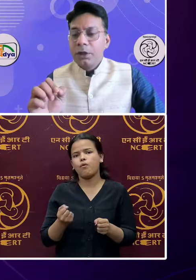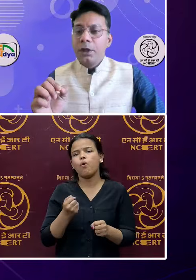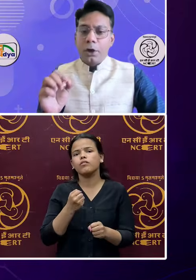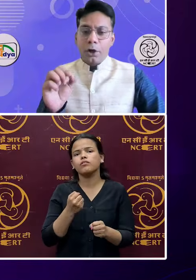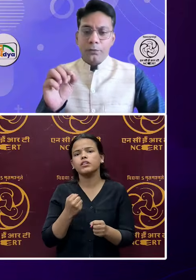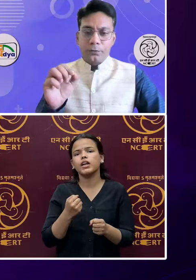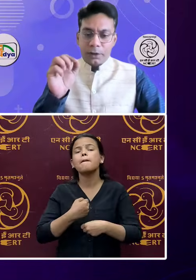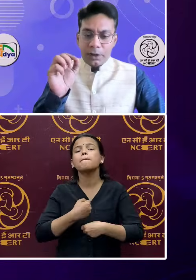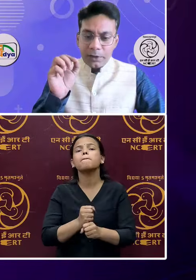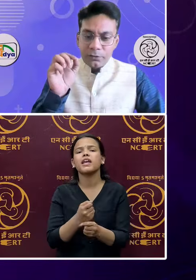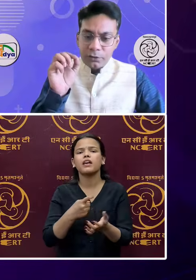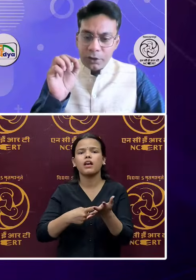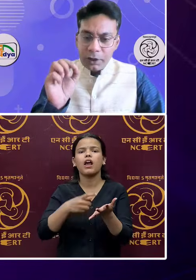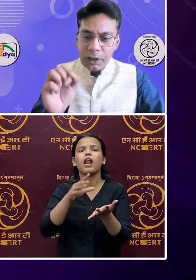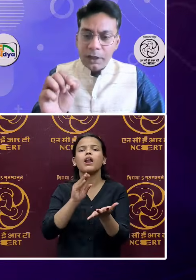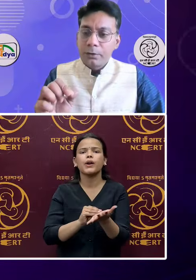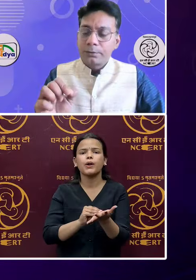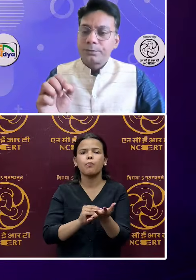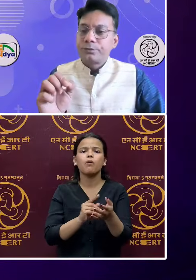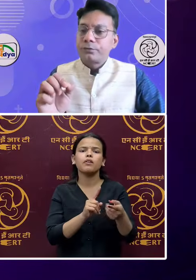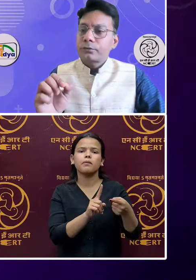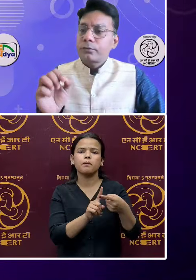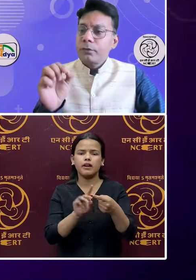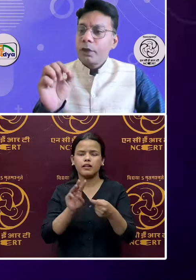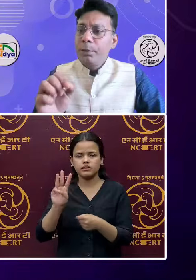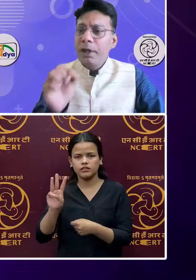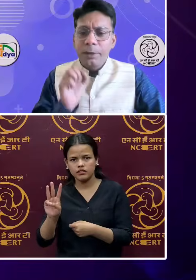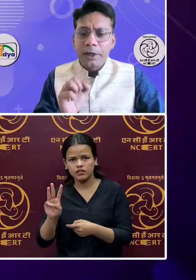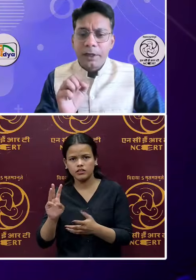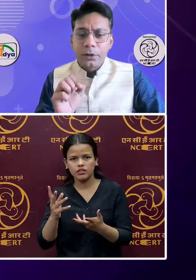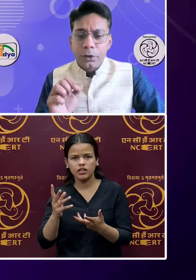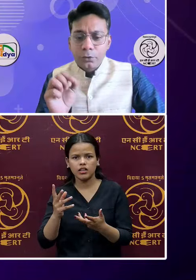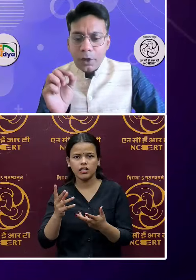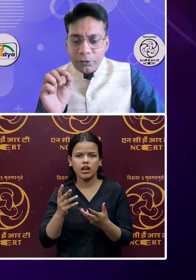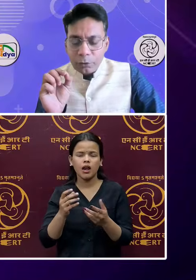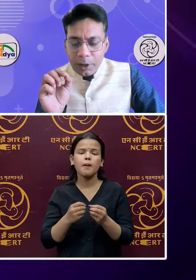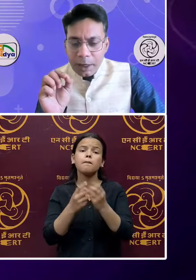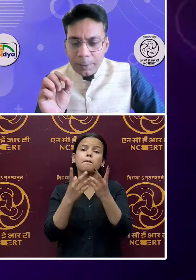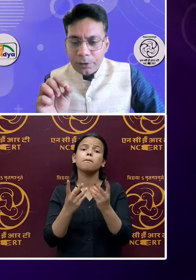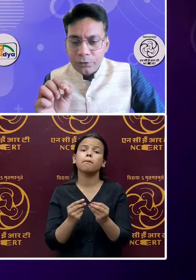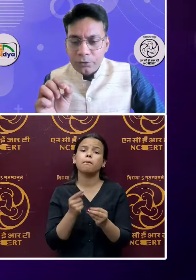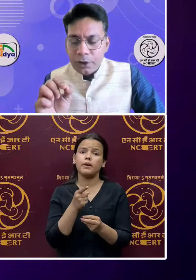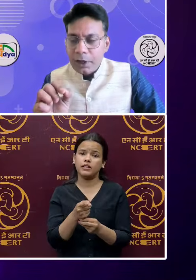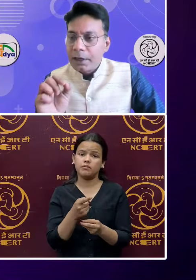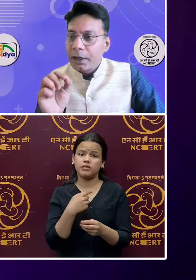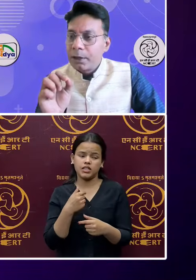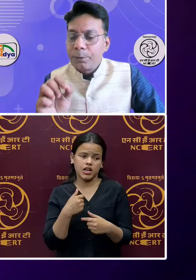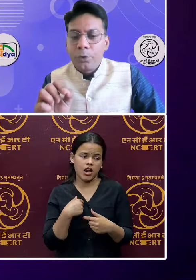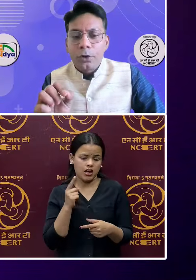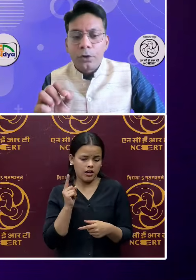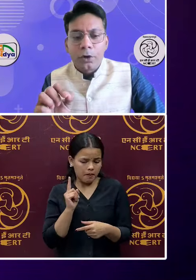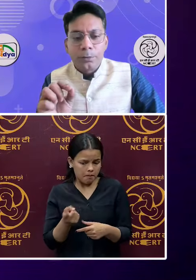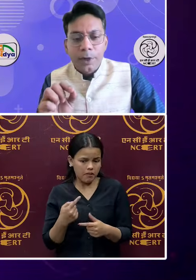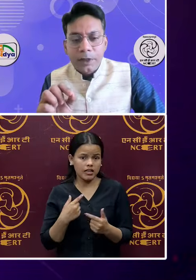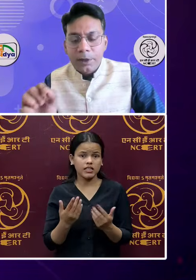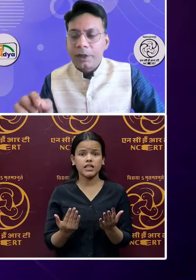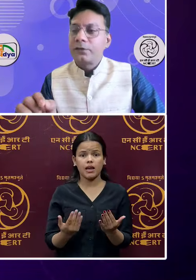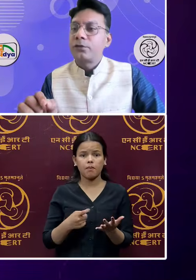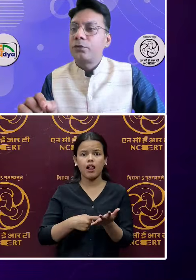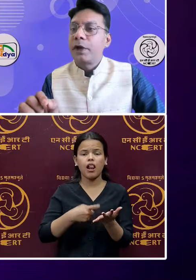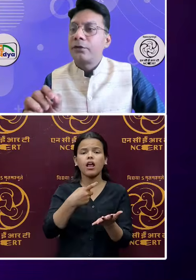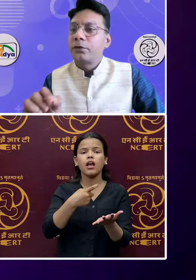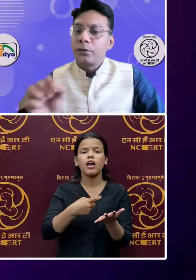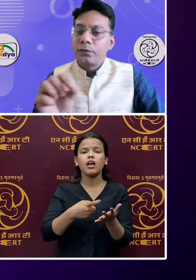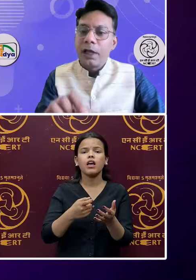report of class 3 mathematics. So I should be able to generate a report of